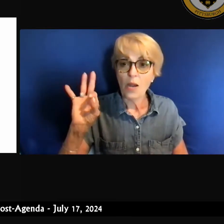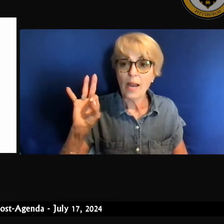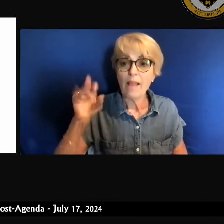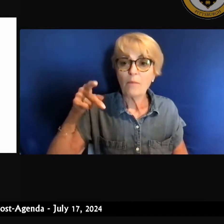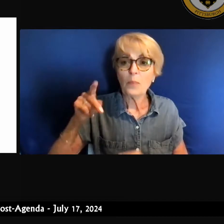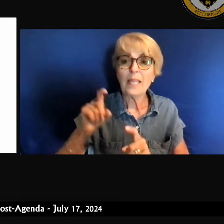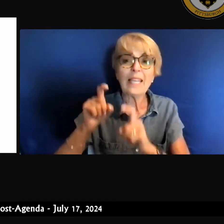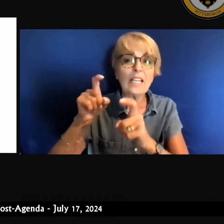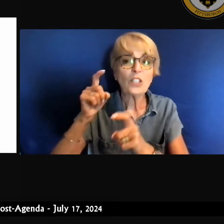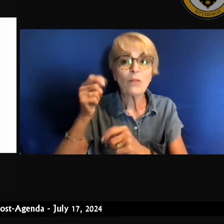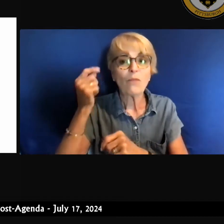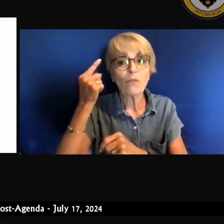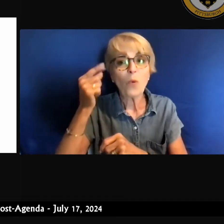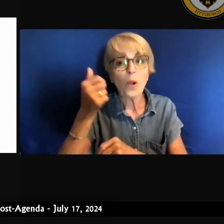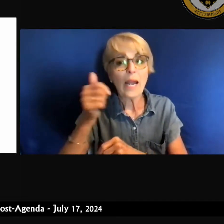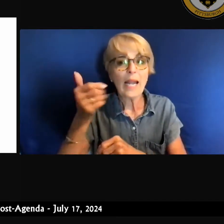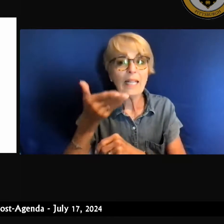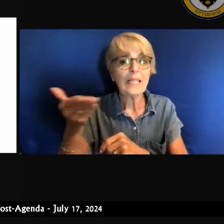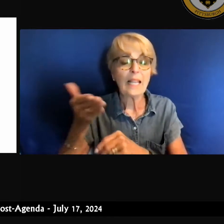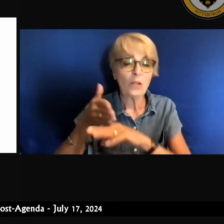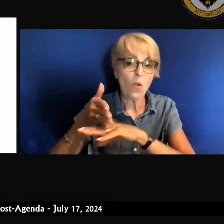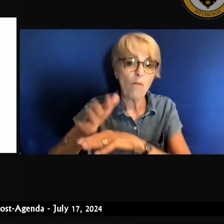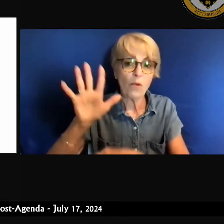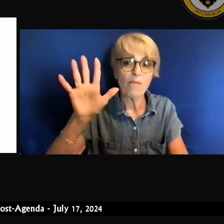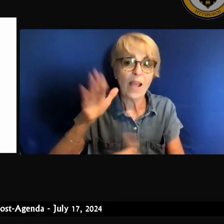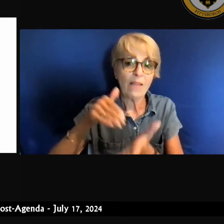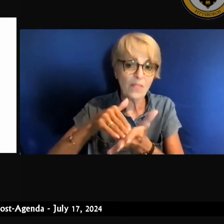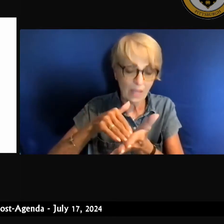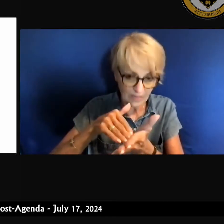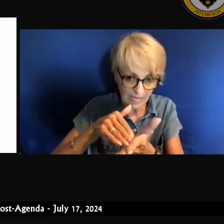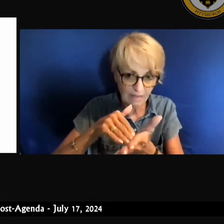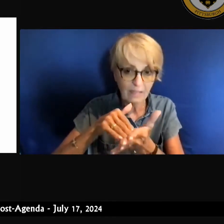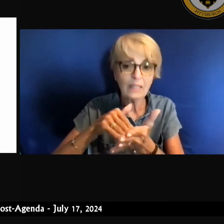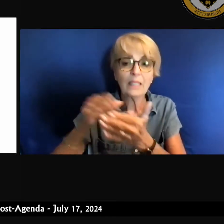over $5,000 that will be contracted.